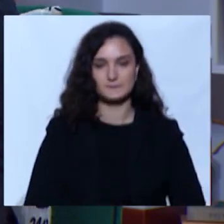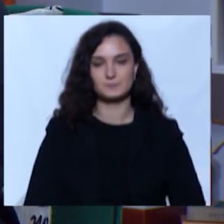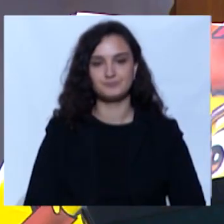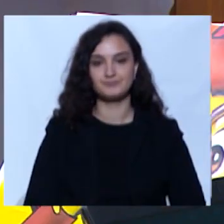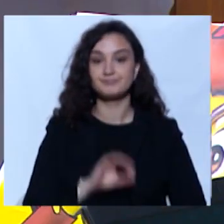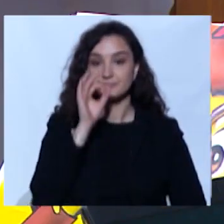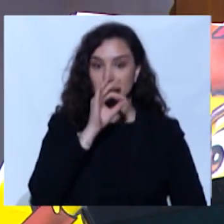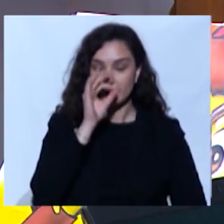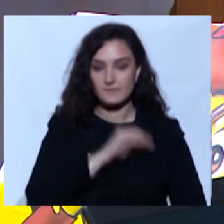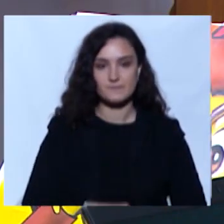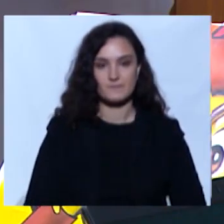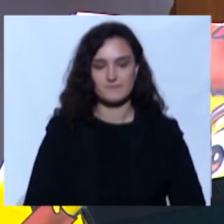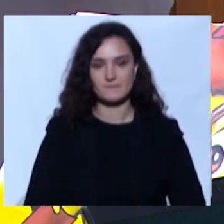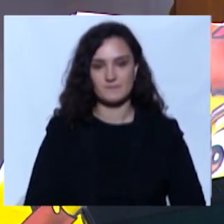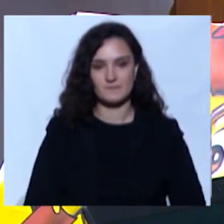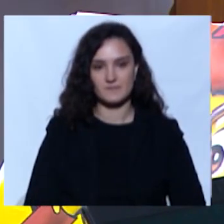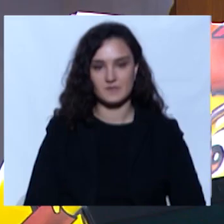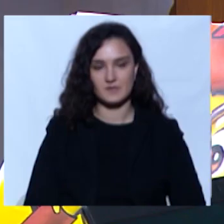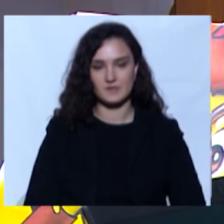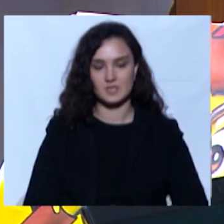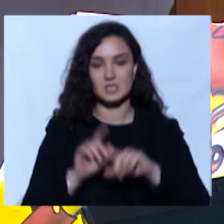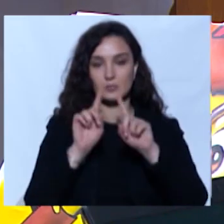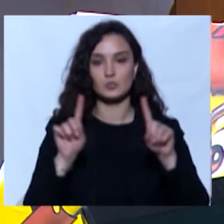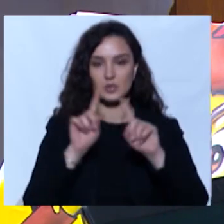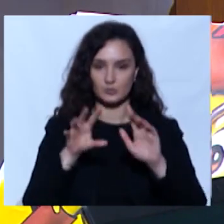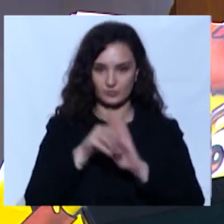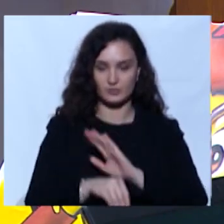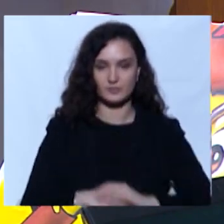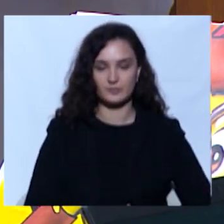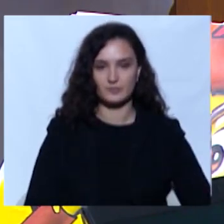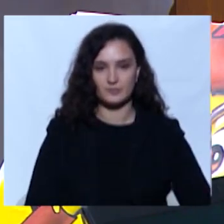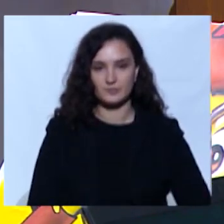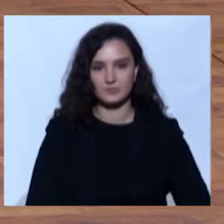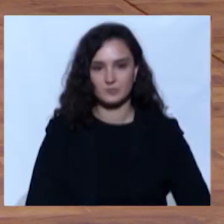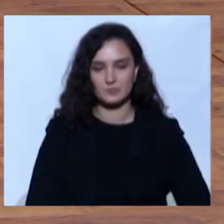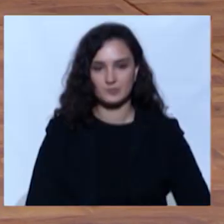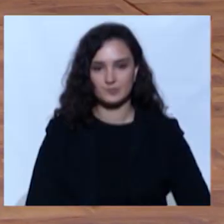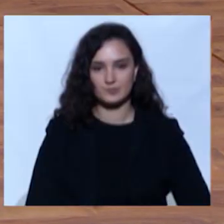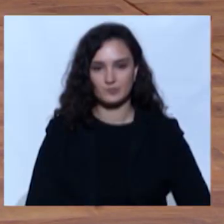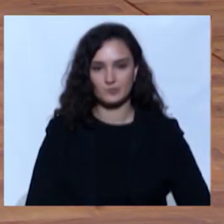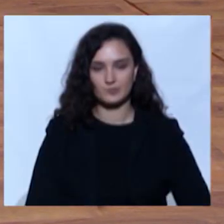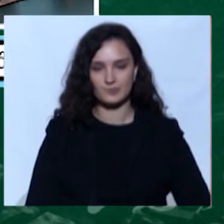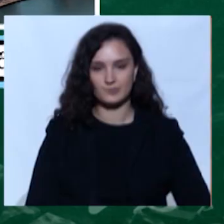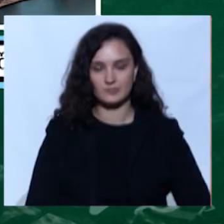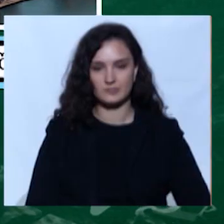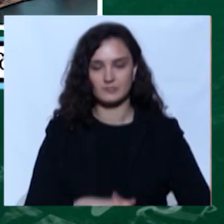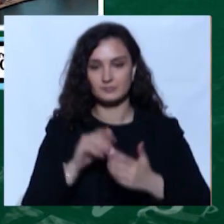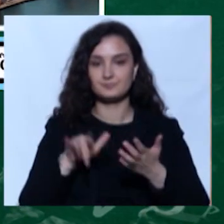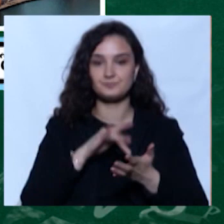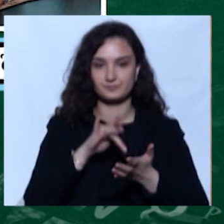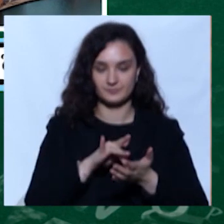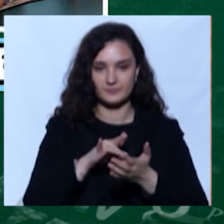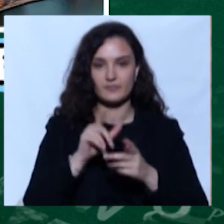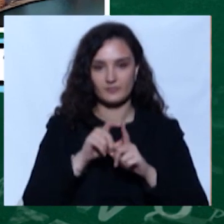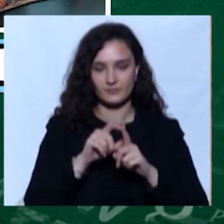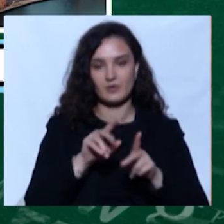The pig is at the museum. Good job. We learned the city and countryside words